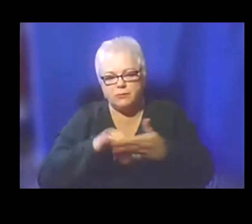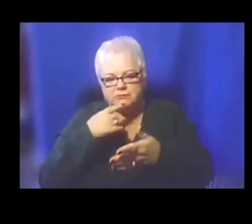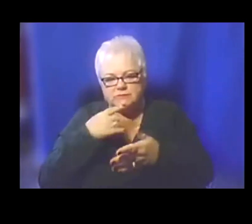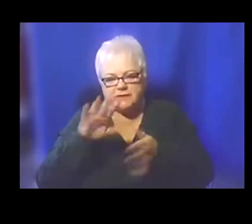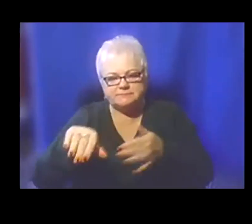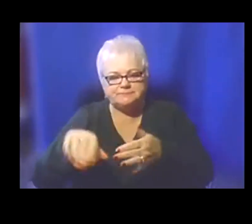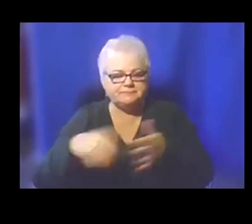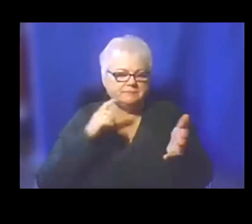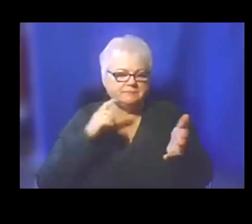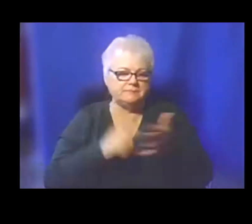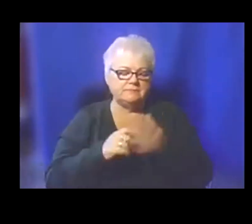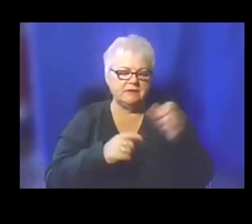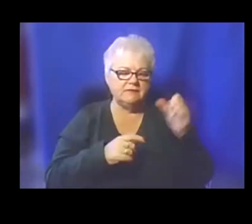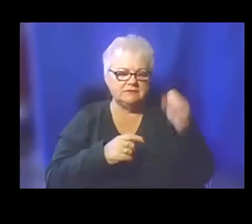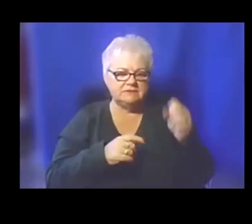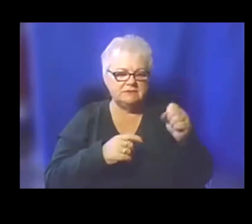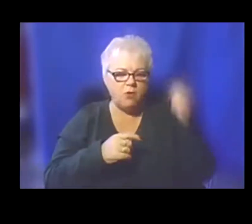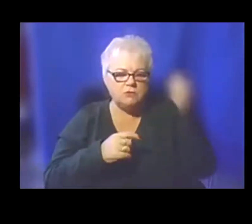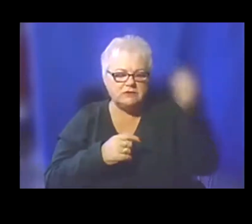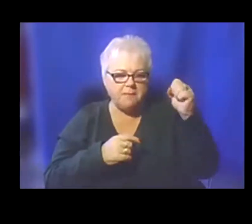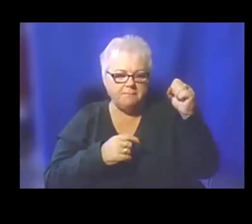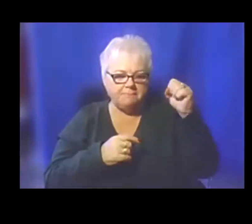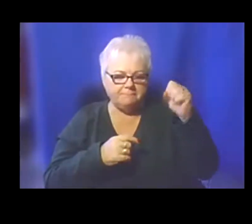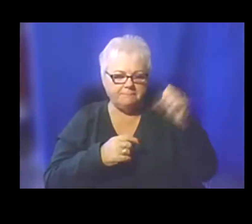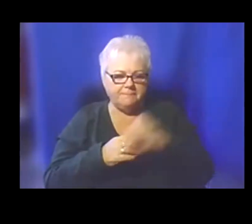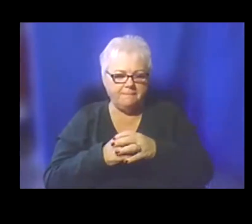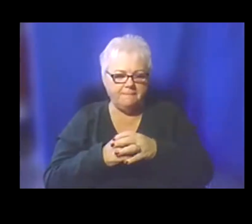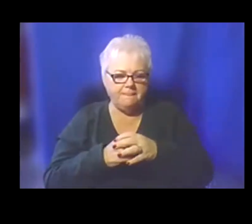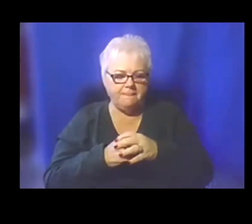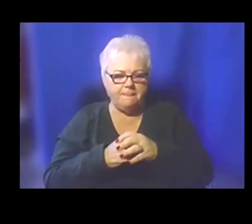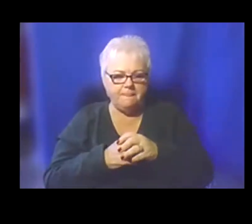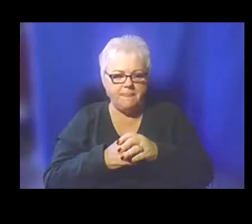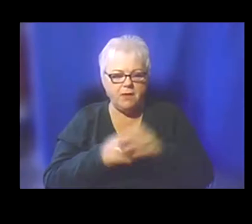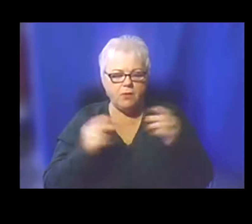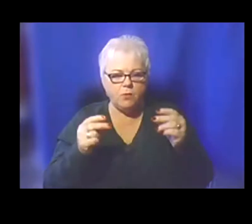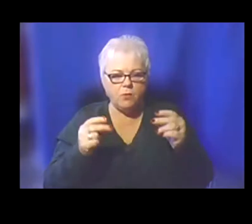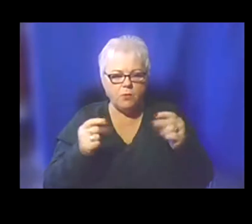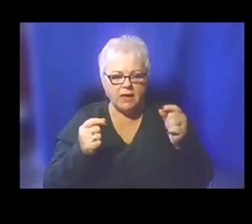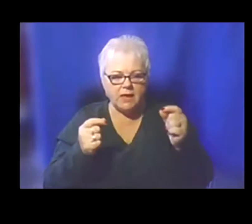So make a fist, hold it up, and we're gonna do a quick